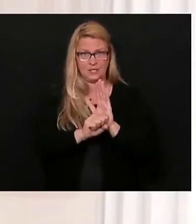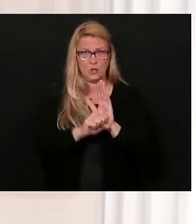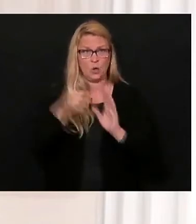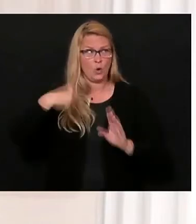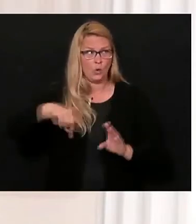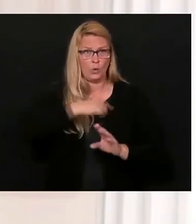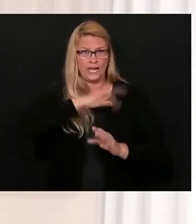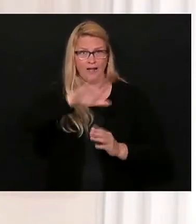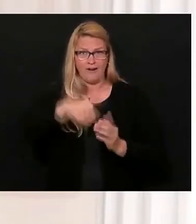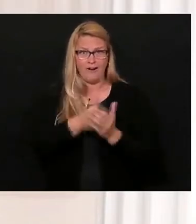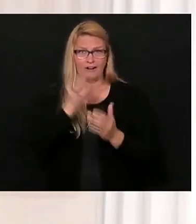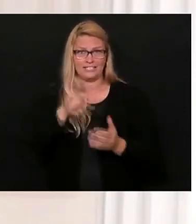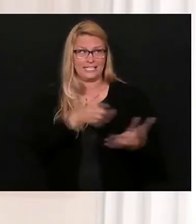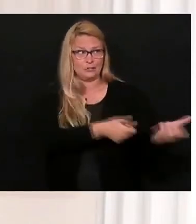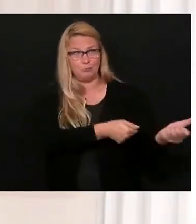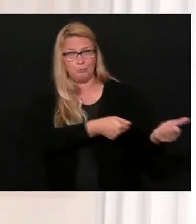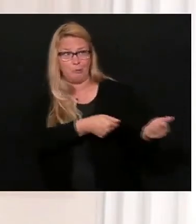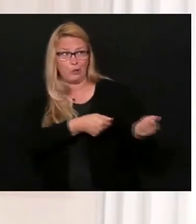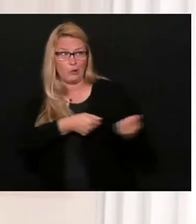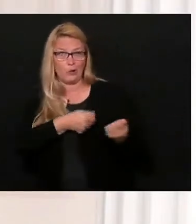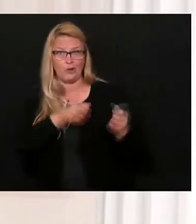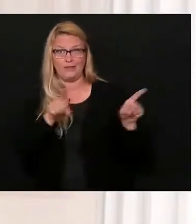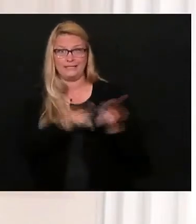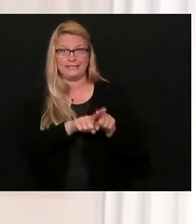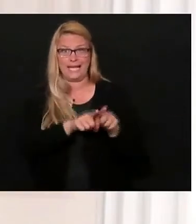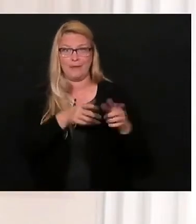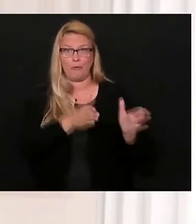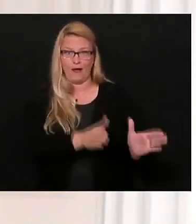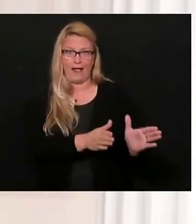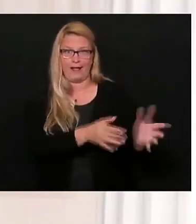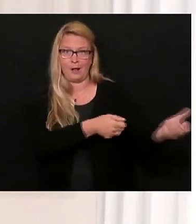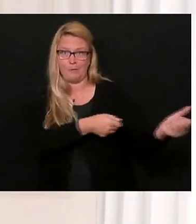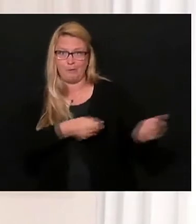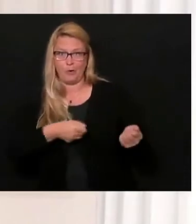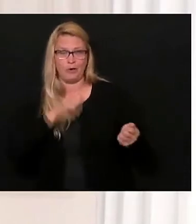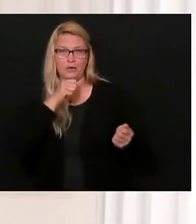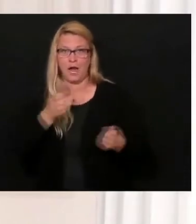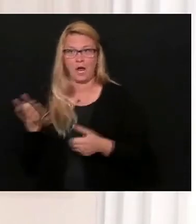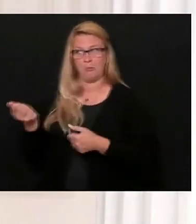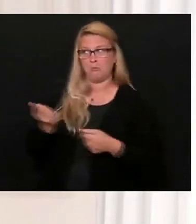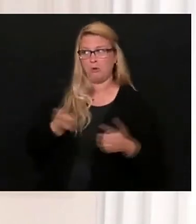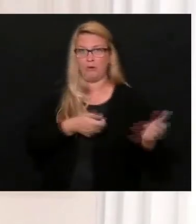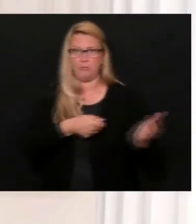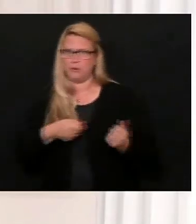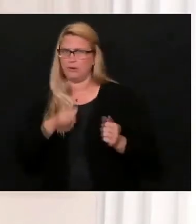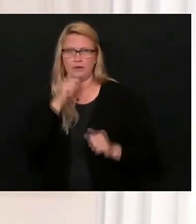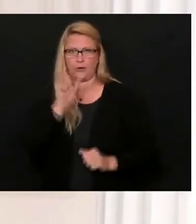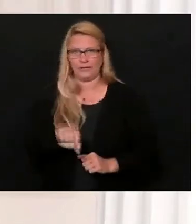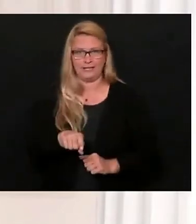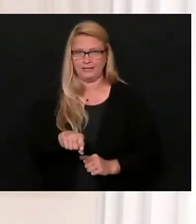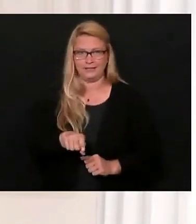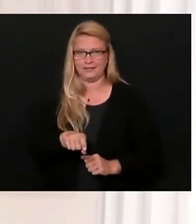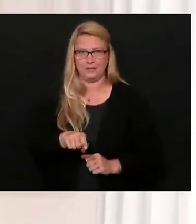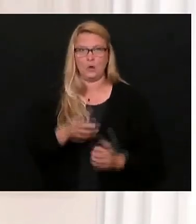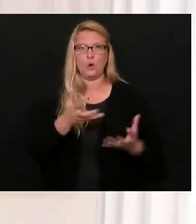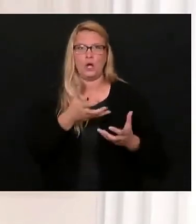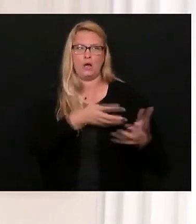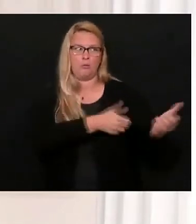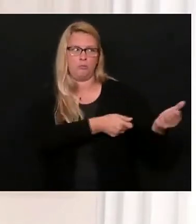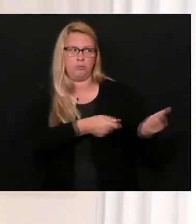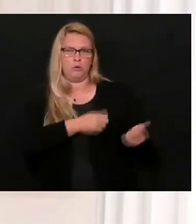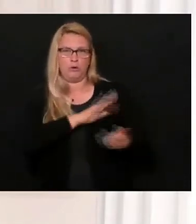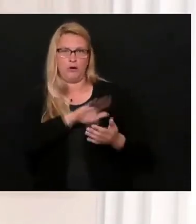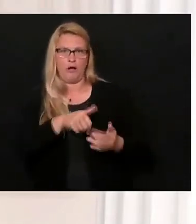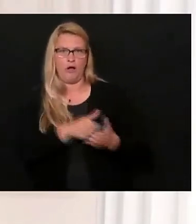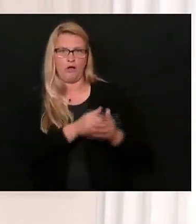of pithy metaphors that I could use, but the foundation is everything that we both read